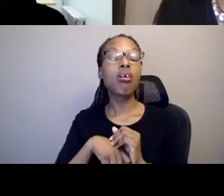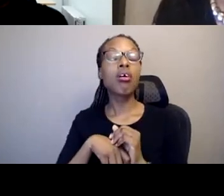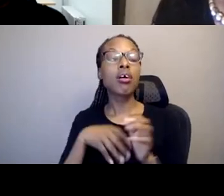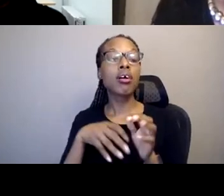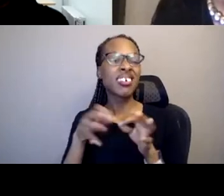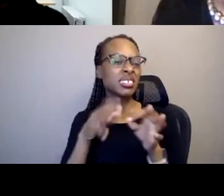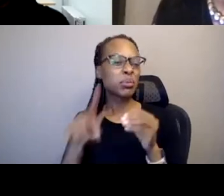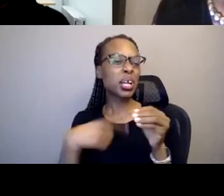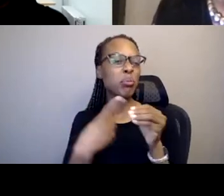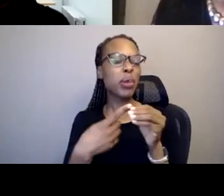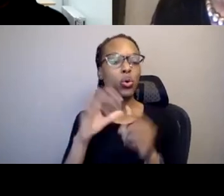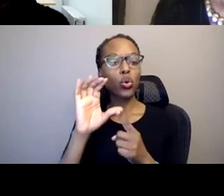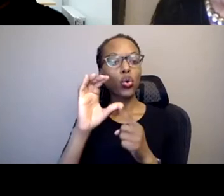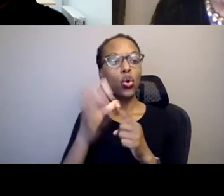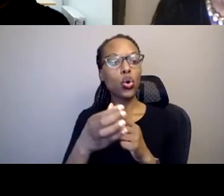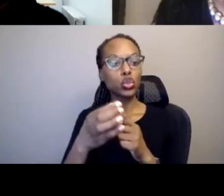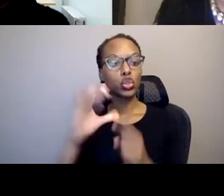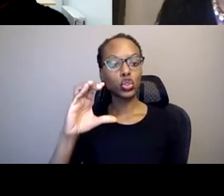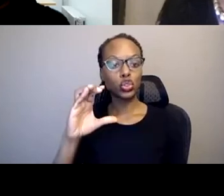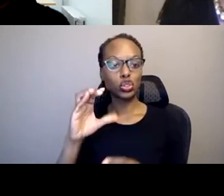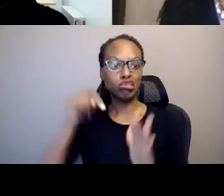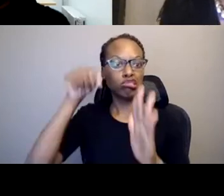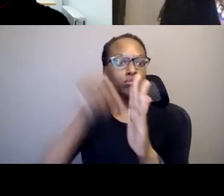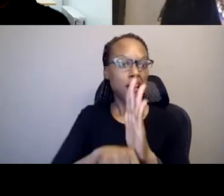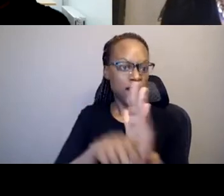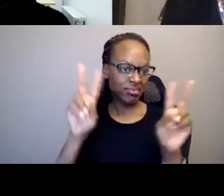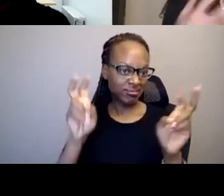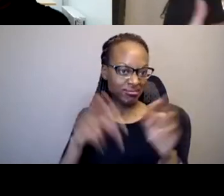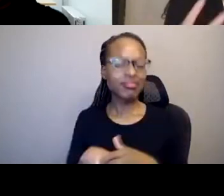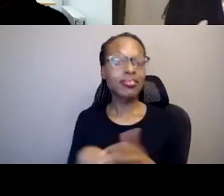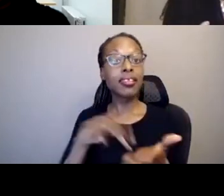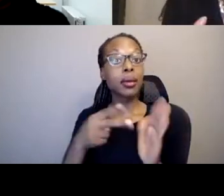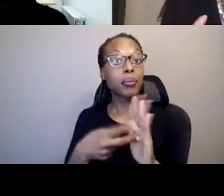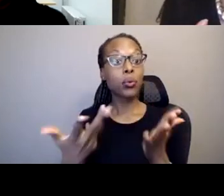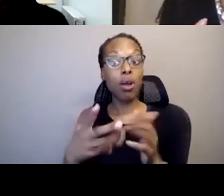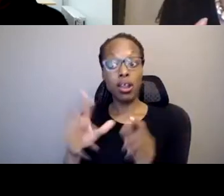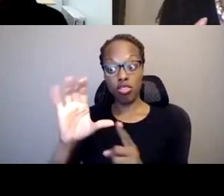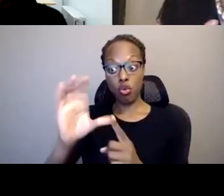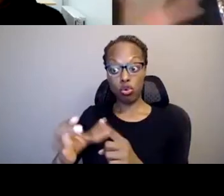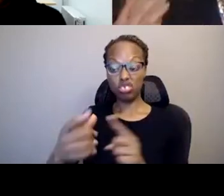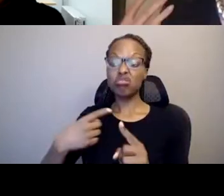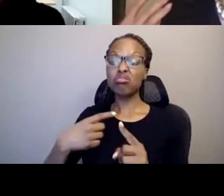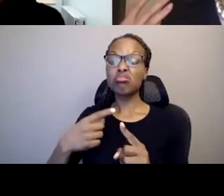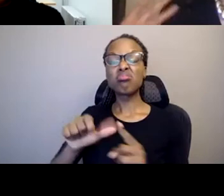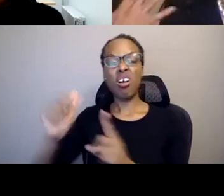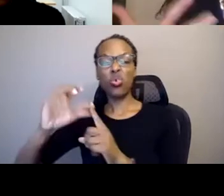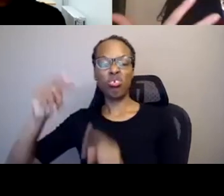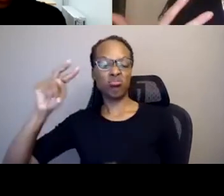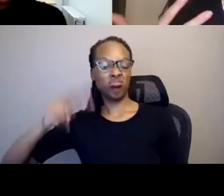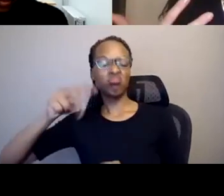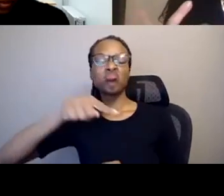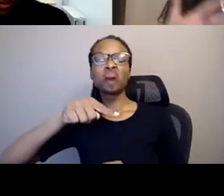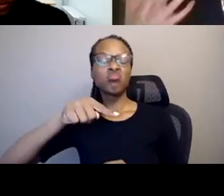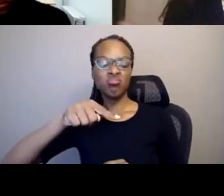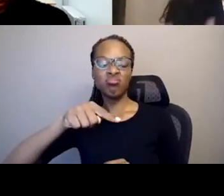That is the systematic destruction of one culture that is presumed to be inferior by another culture that is presumed to be